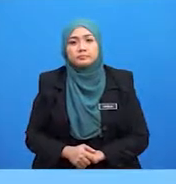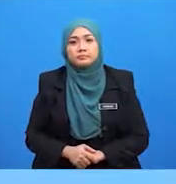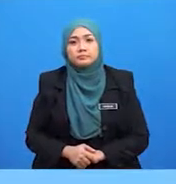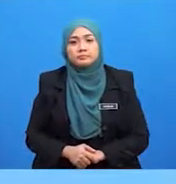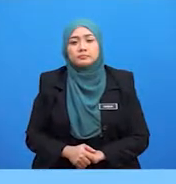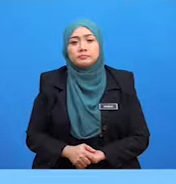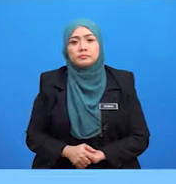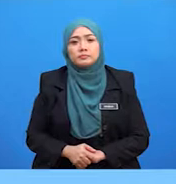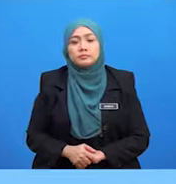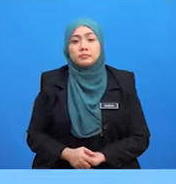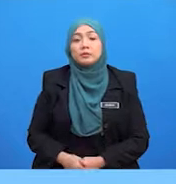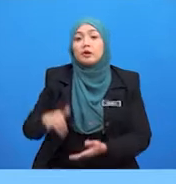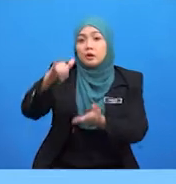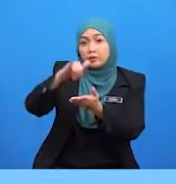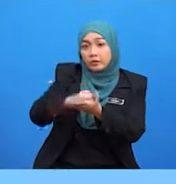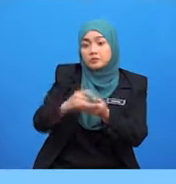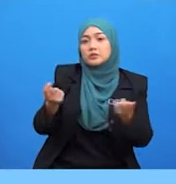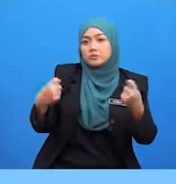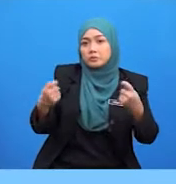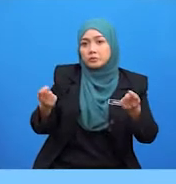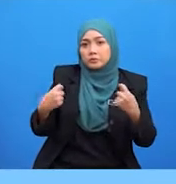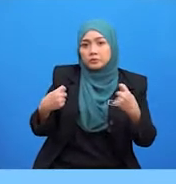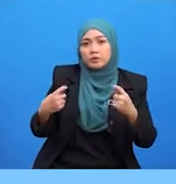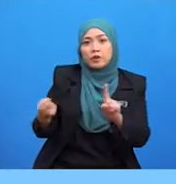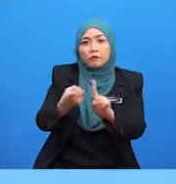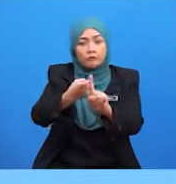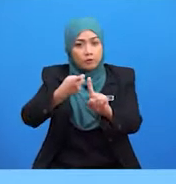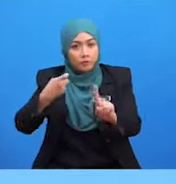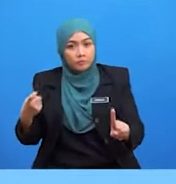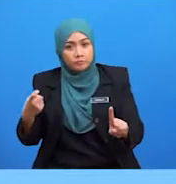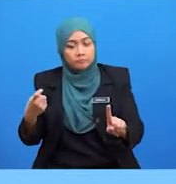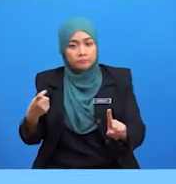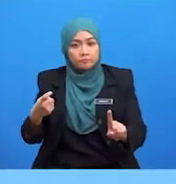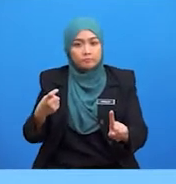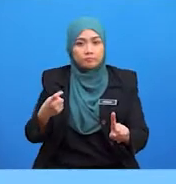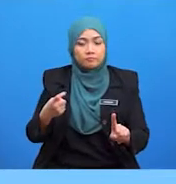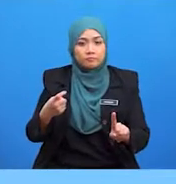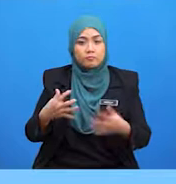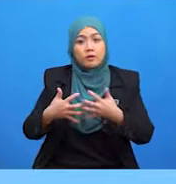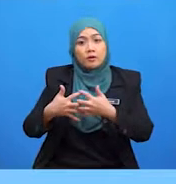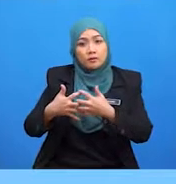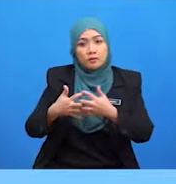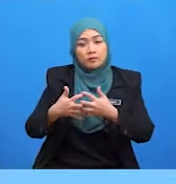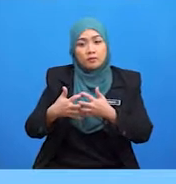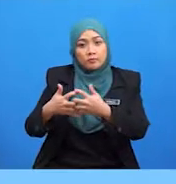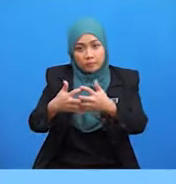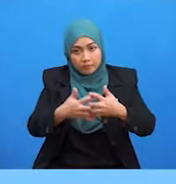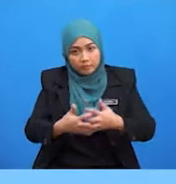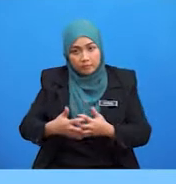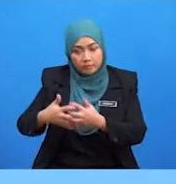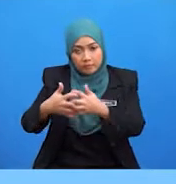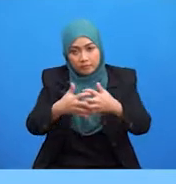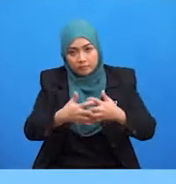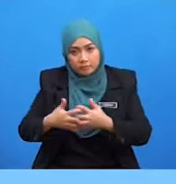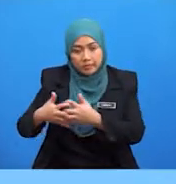This duck are actually amphibious trucks that were designed by the American military in World War II.